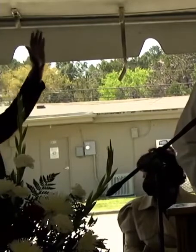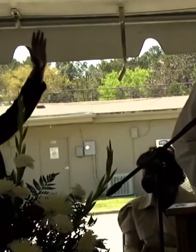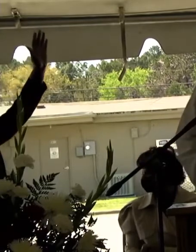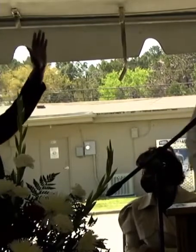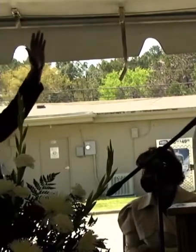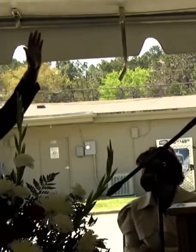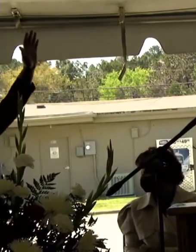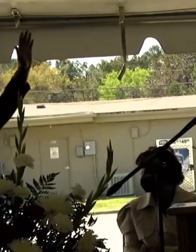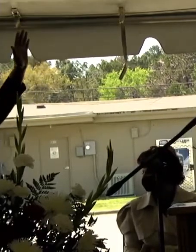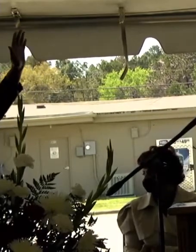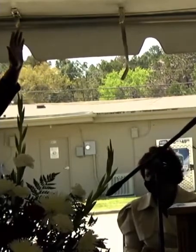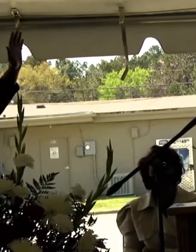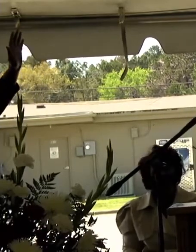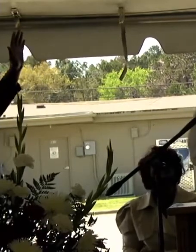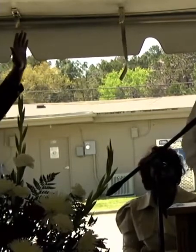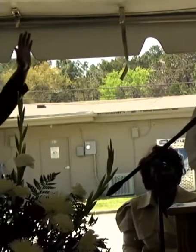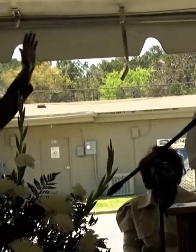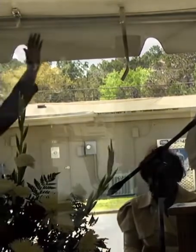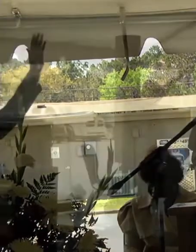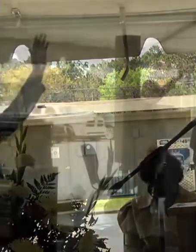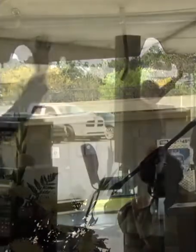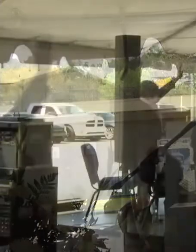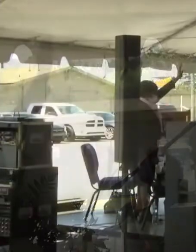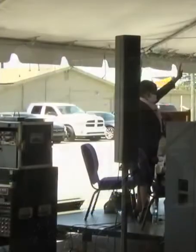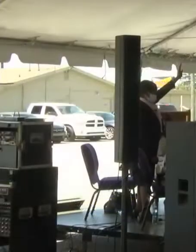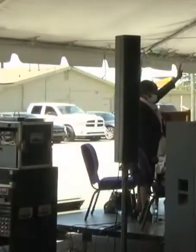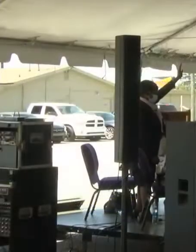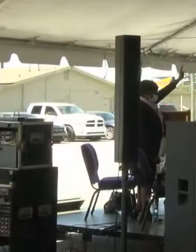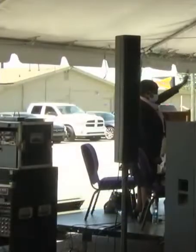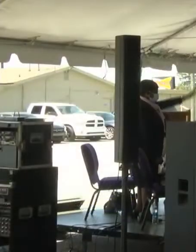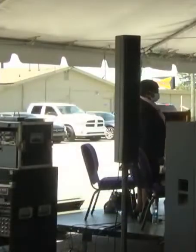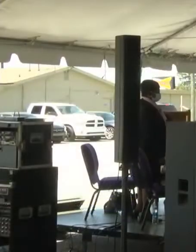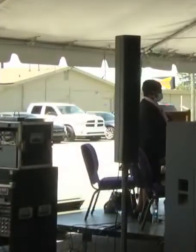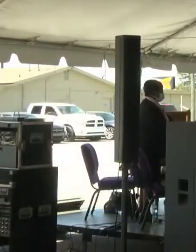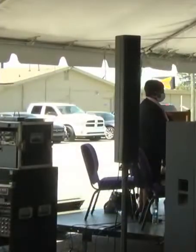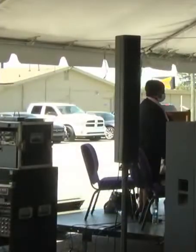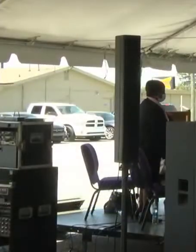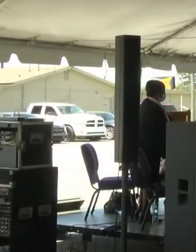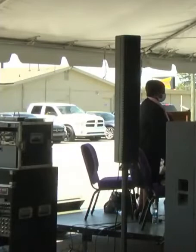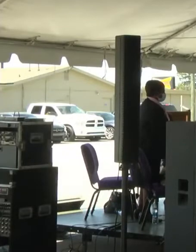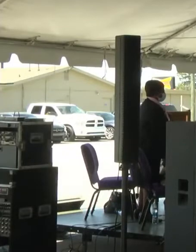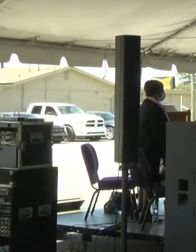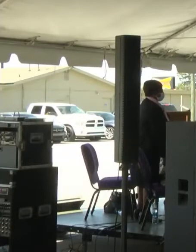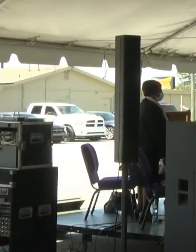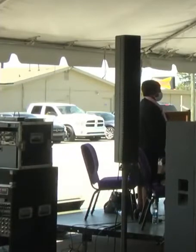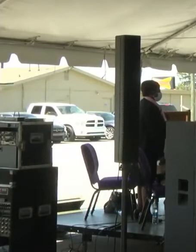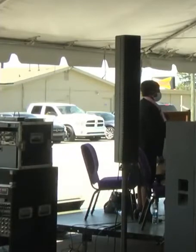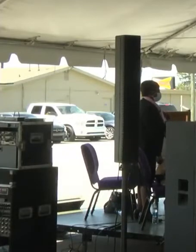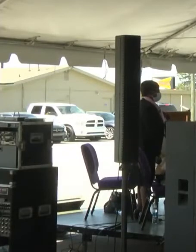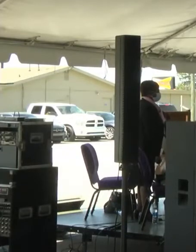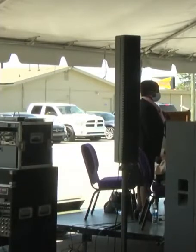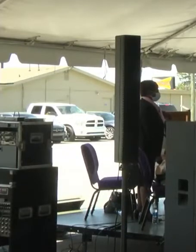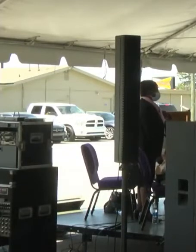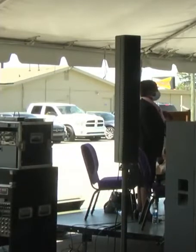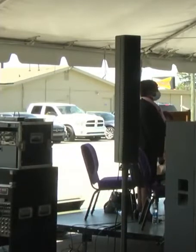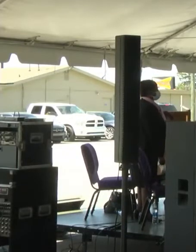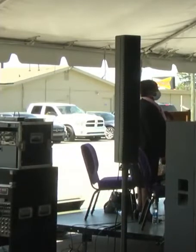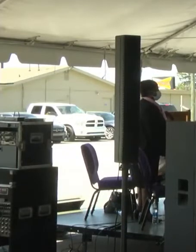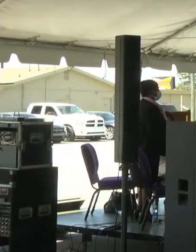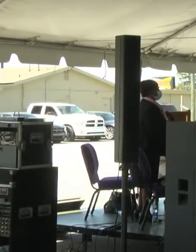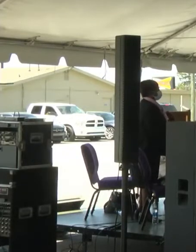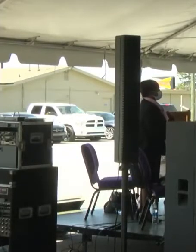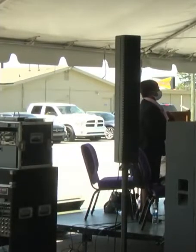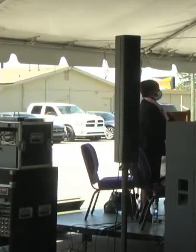and can thank God for the Holy Ghost right now? Because I didn't know that it came with all of this. And I want to